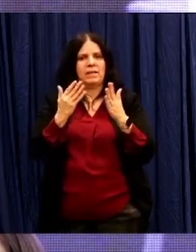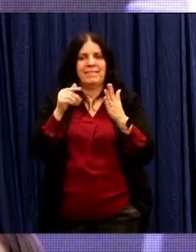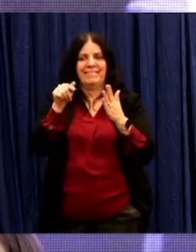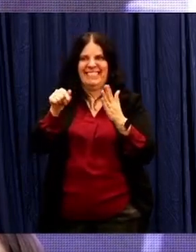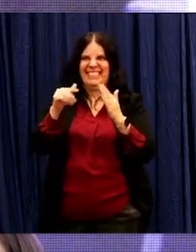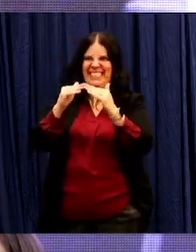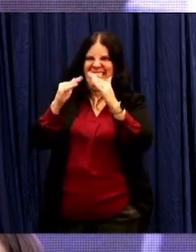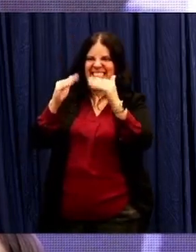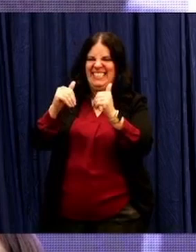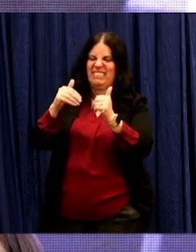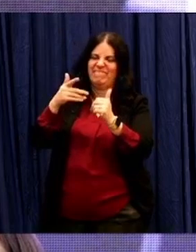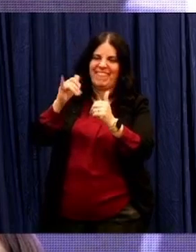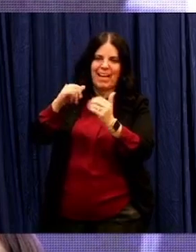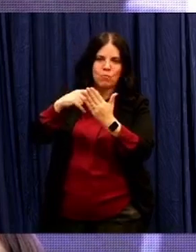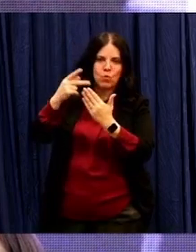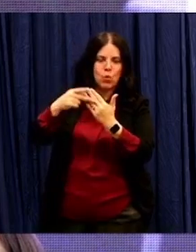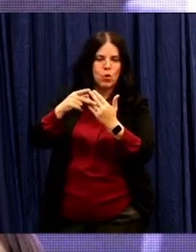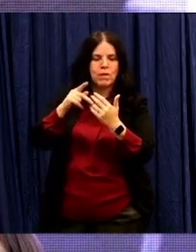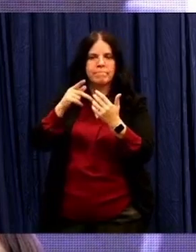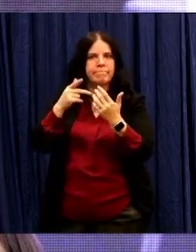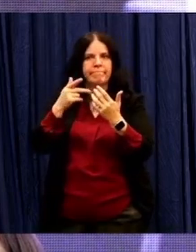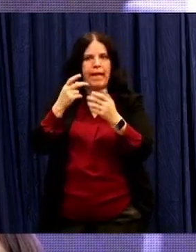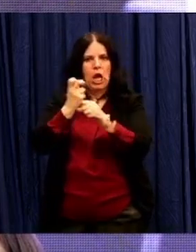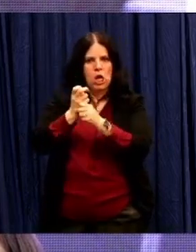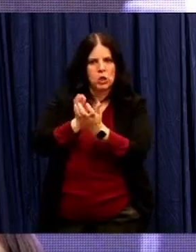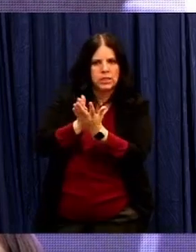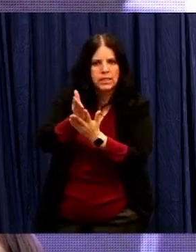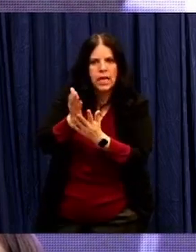themselves. I